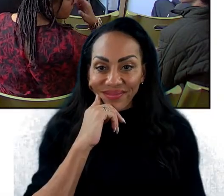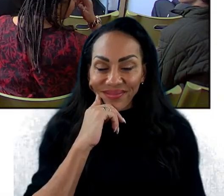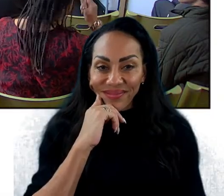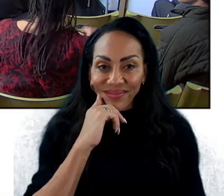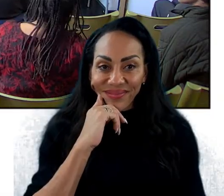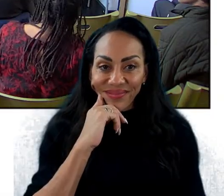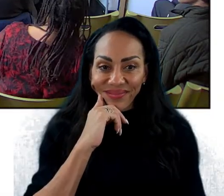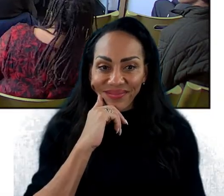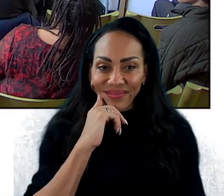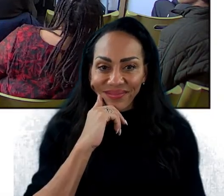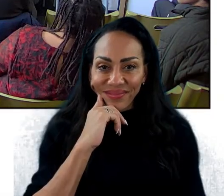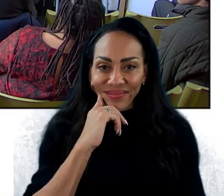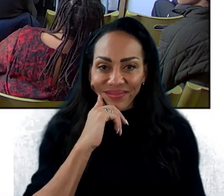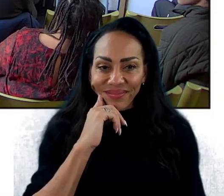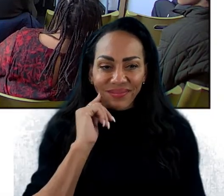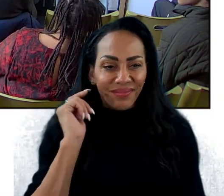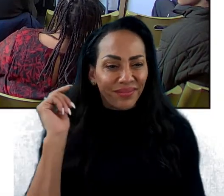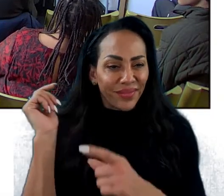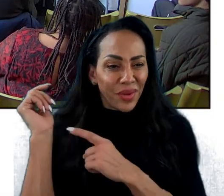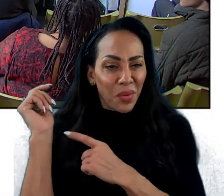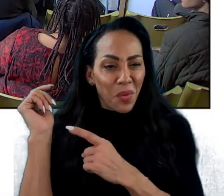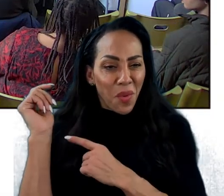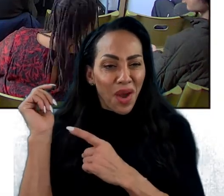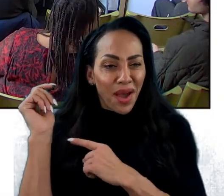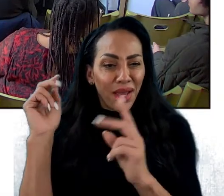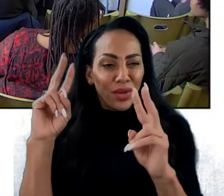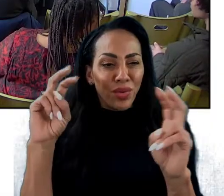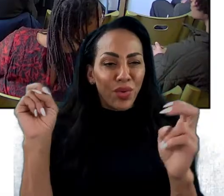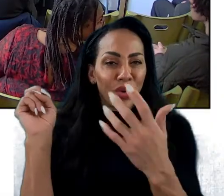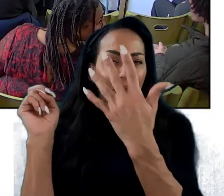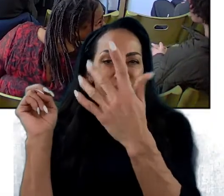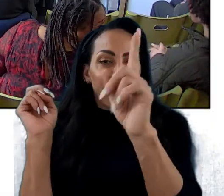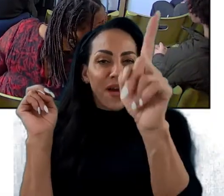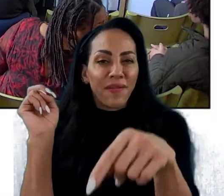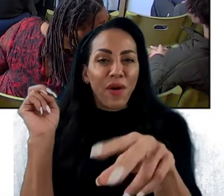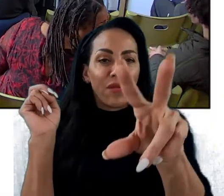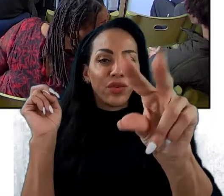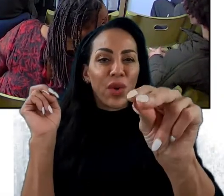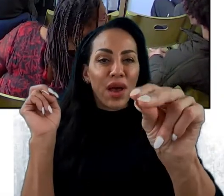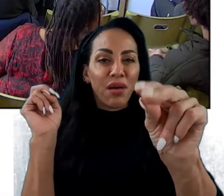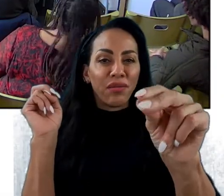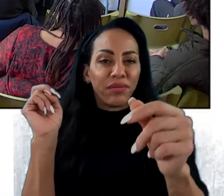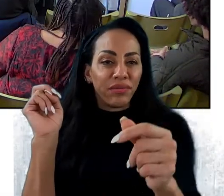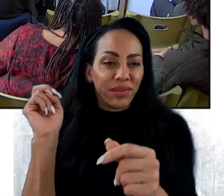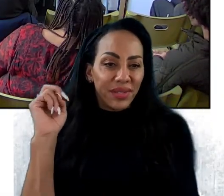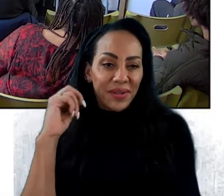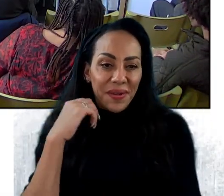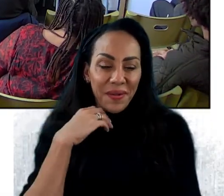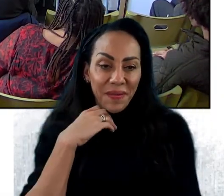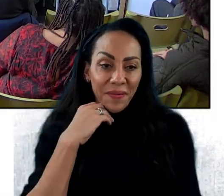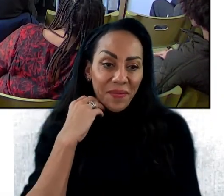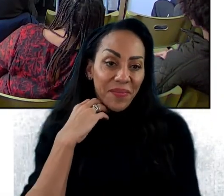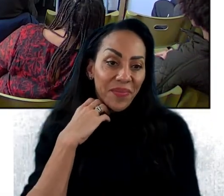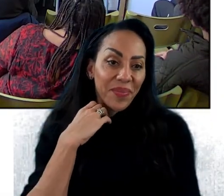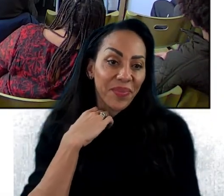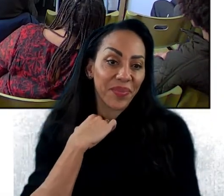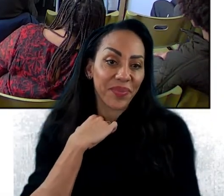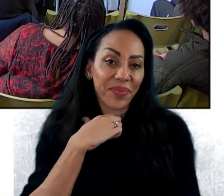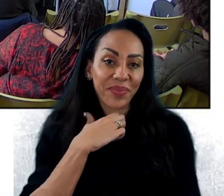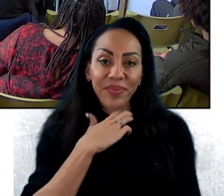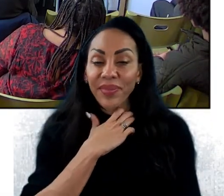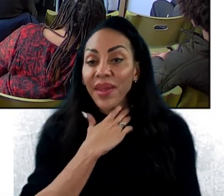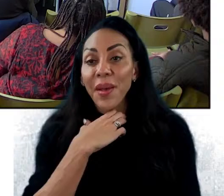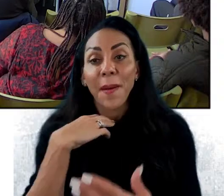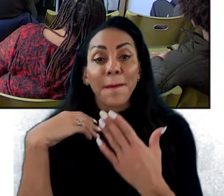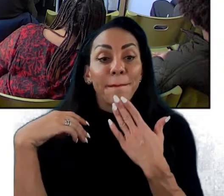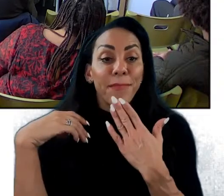Why are you called 5 of 12, and what does that mean? I knew that was going to come up. Shall I answer that one first? Or do you want to I'll give it a go. So the really boring answer